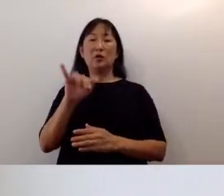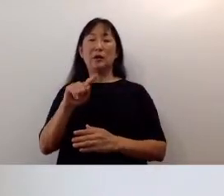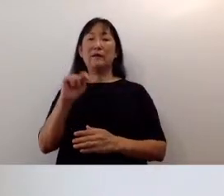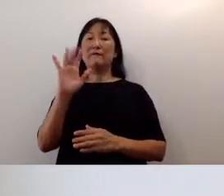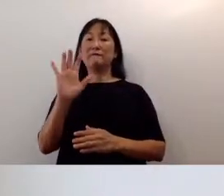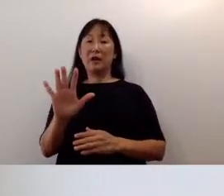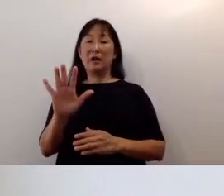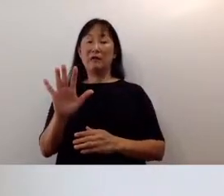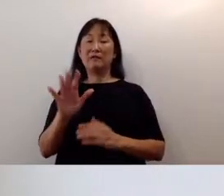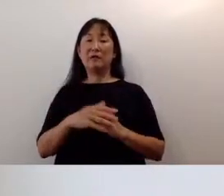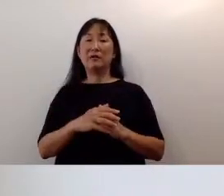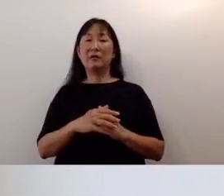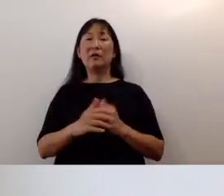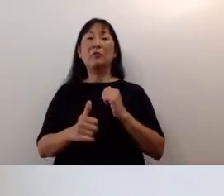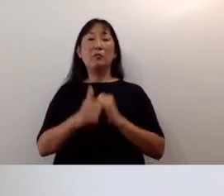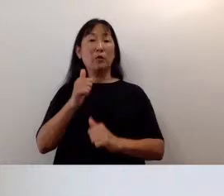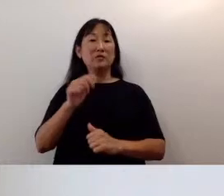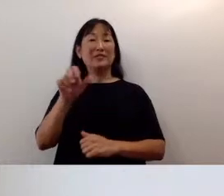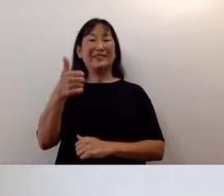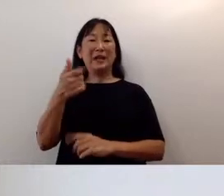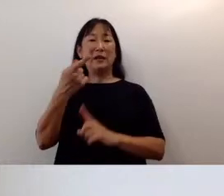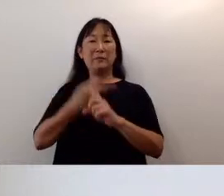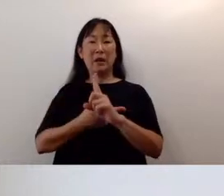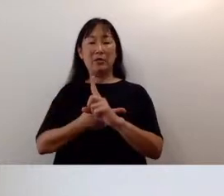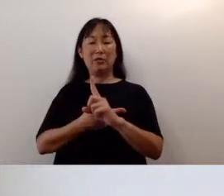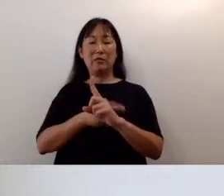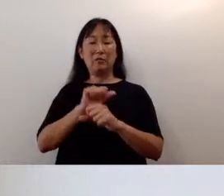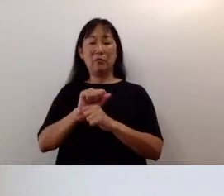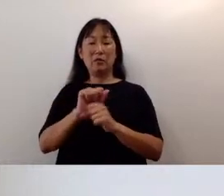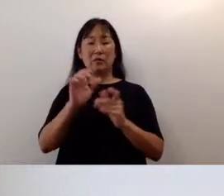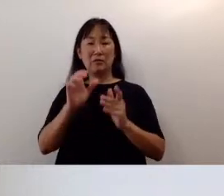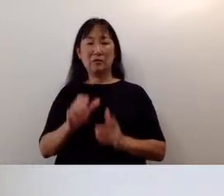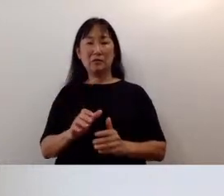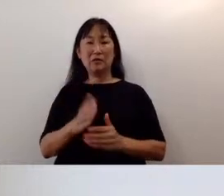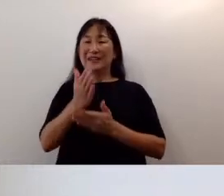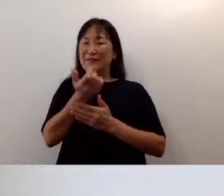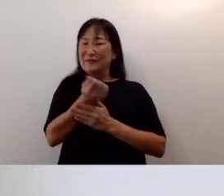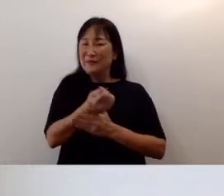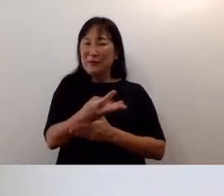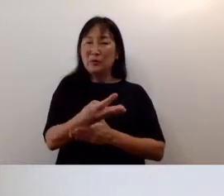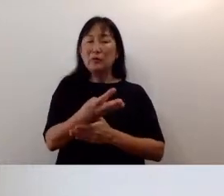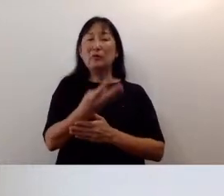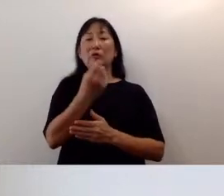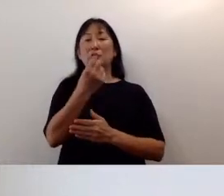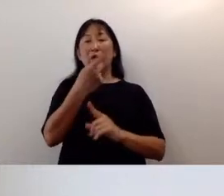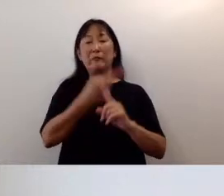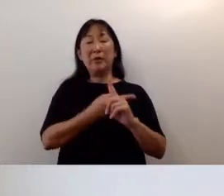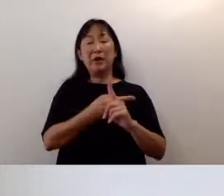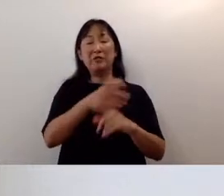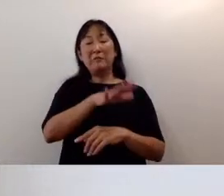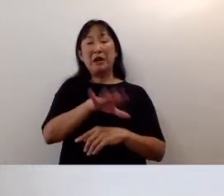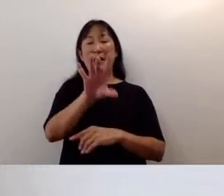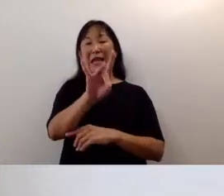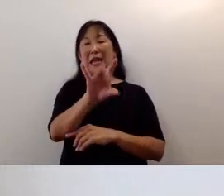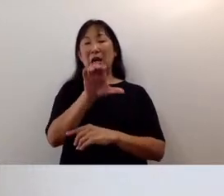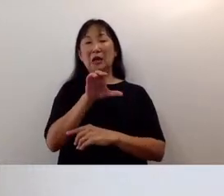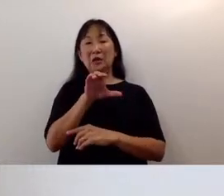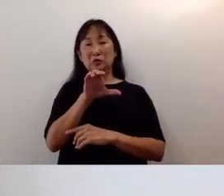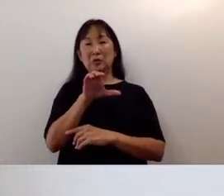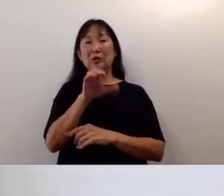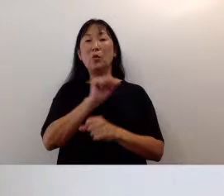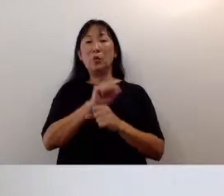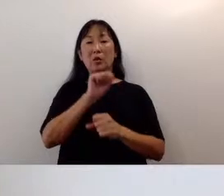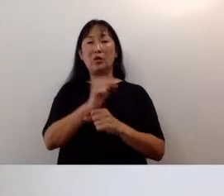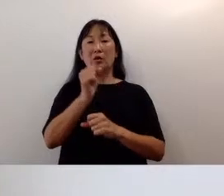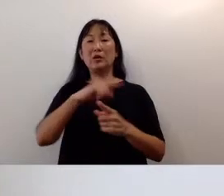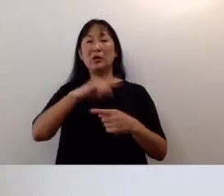the vast majority are 10-month teachers. We have a small number of 12-month teachers statewide, about 800 or so, that work